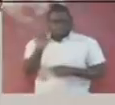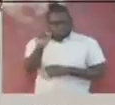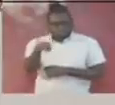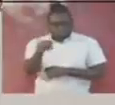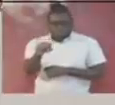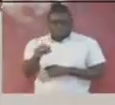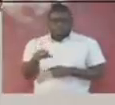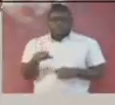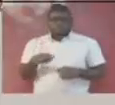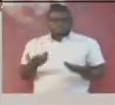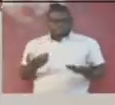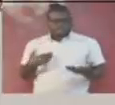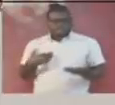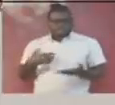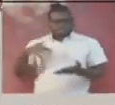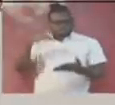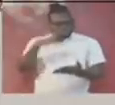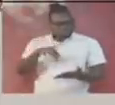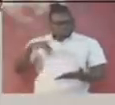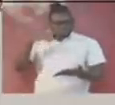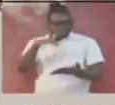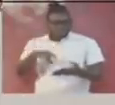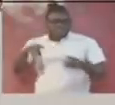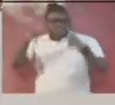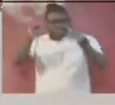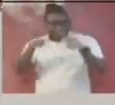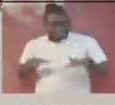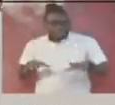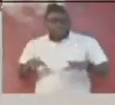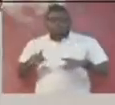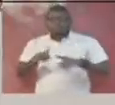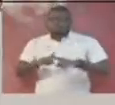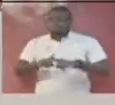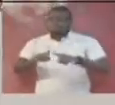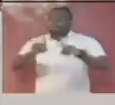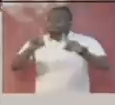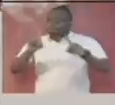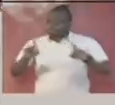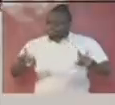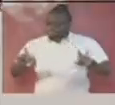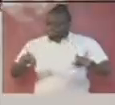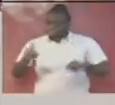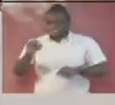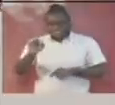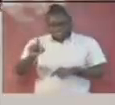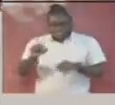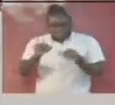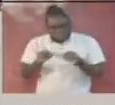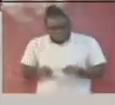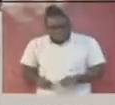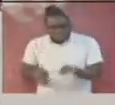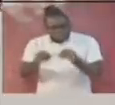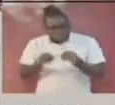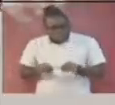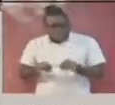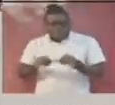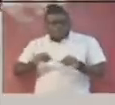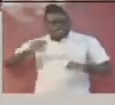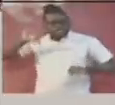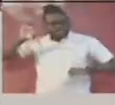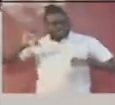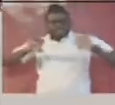habits demand a lot of you, but you still need to eat well, you still need to sleep well, you still need to exercise, you still need